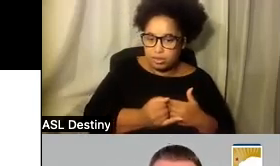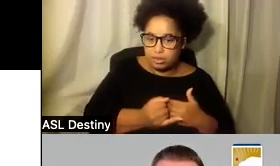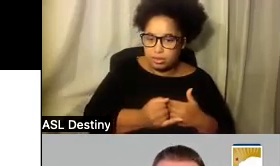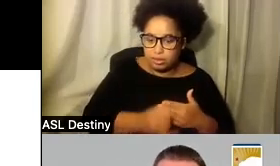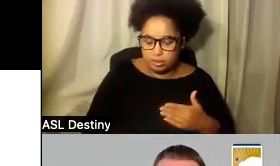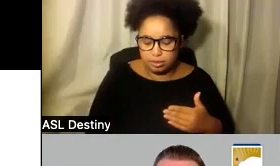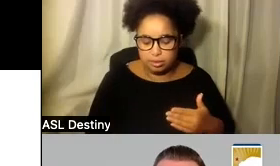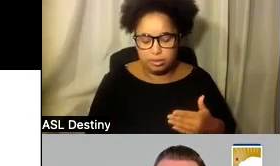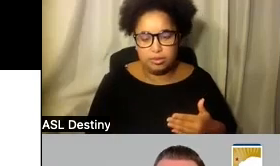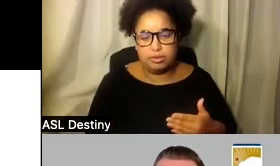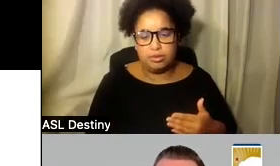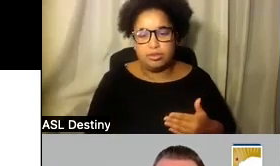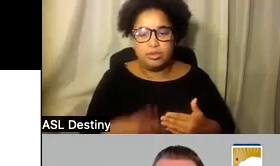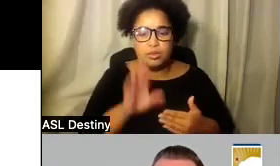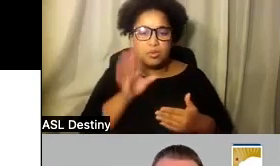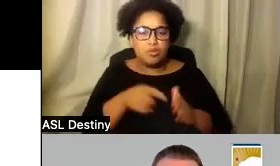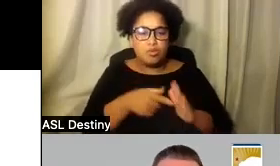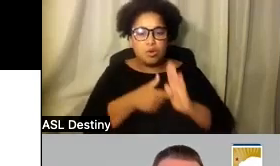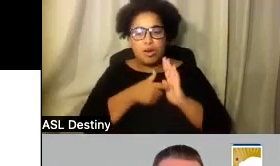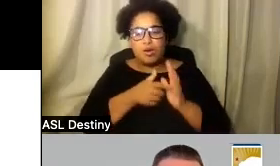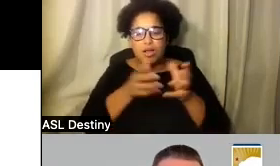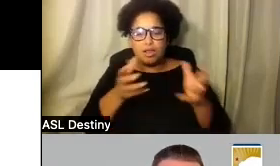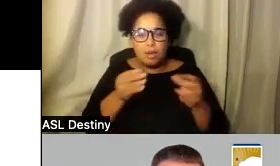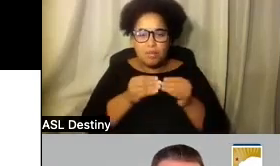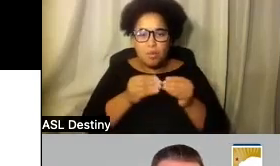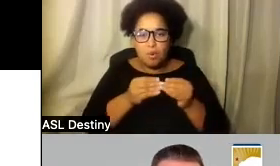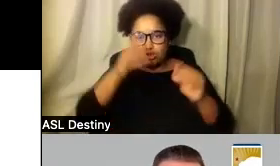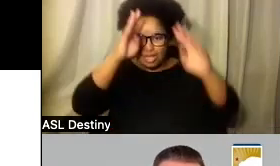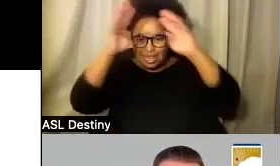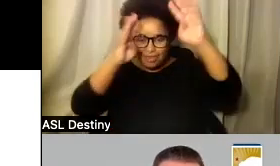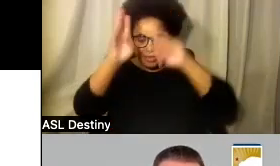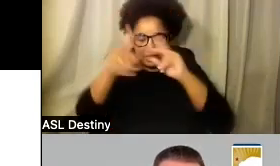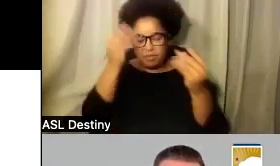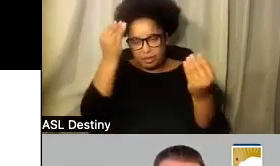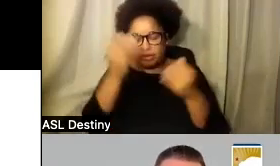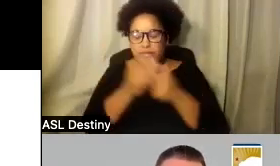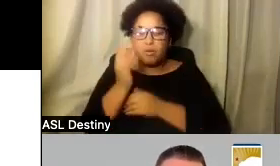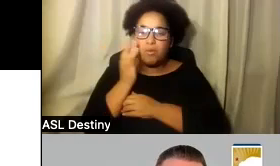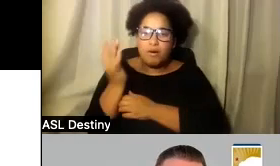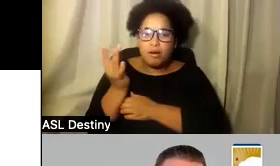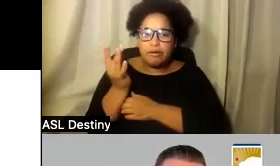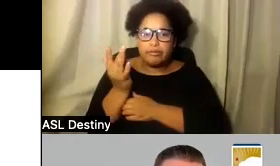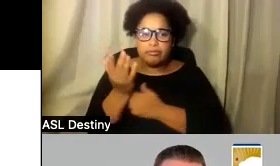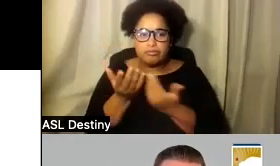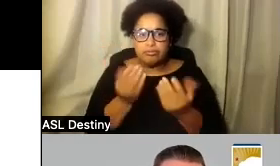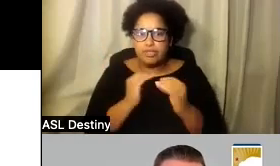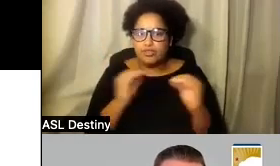is really going to require some outside of the box thinking, because there is no